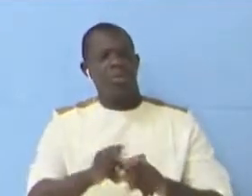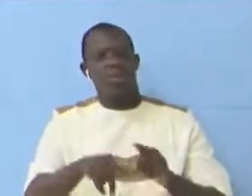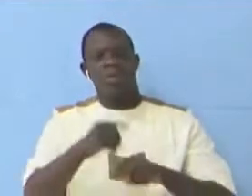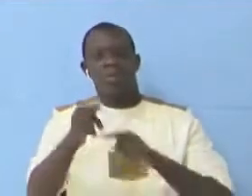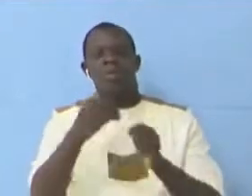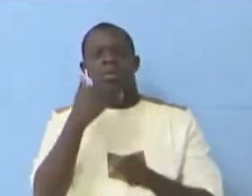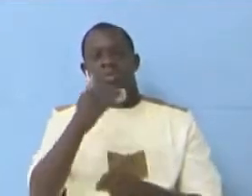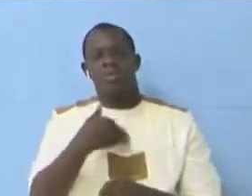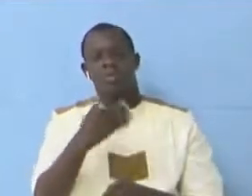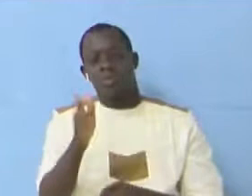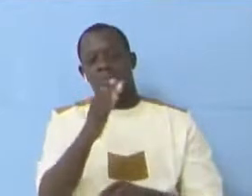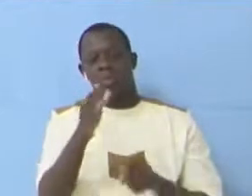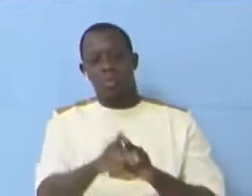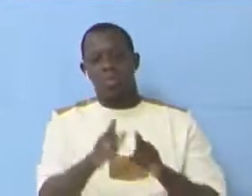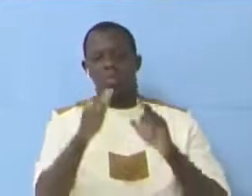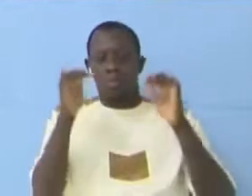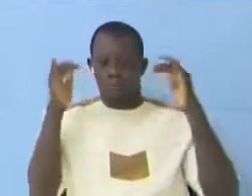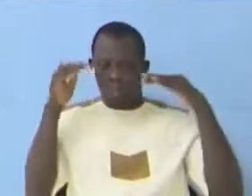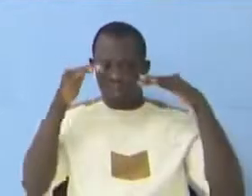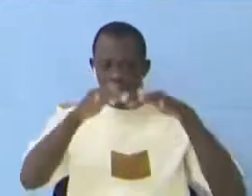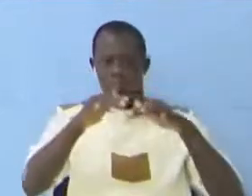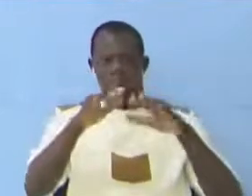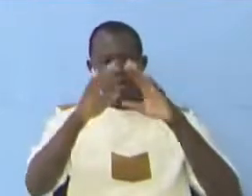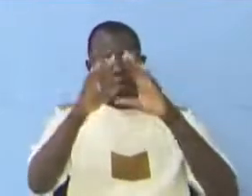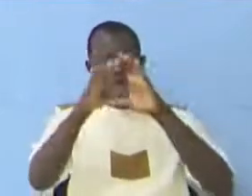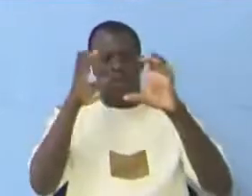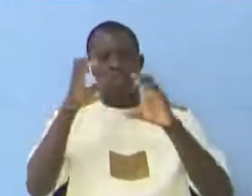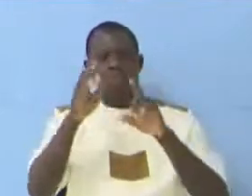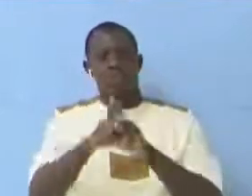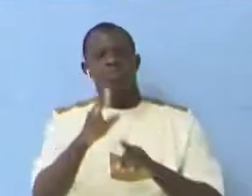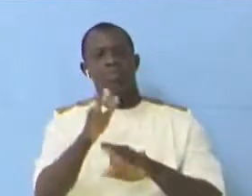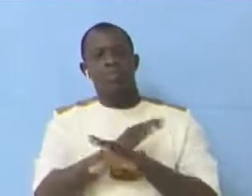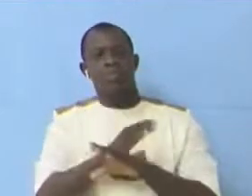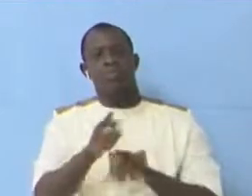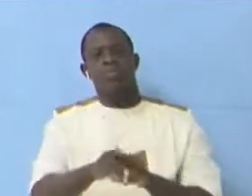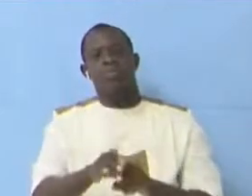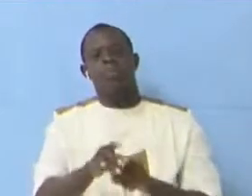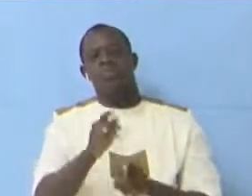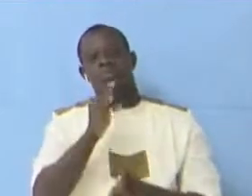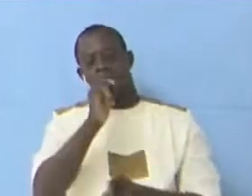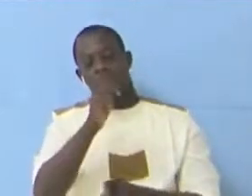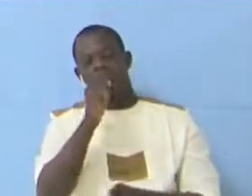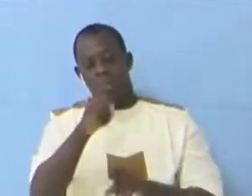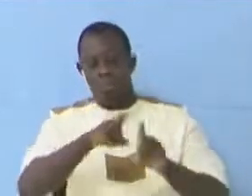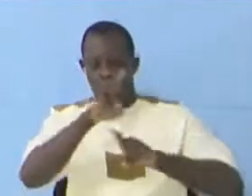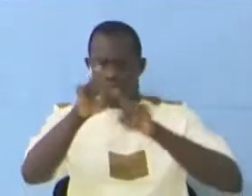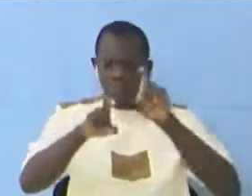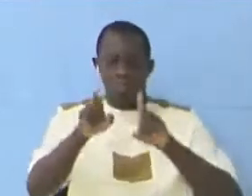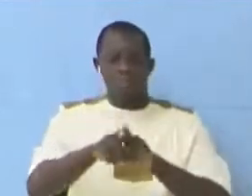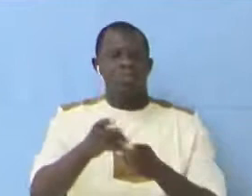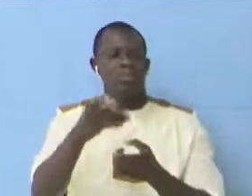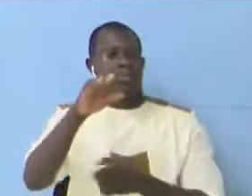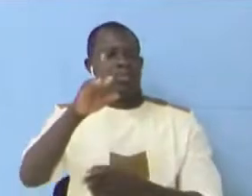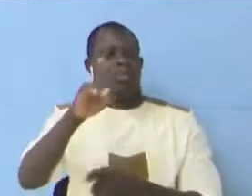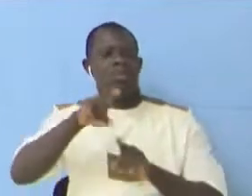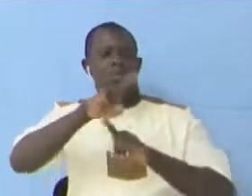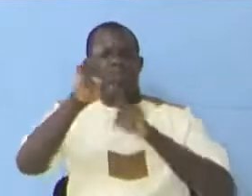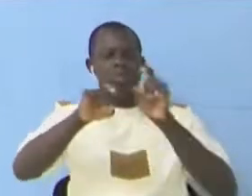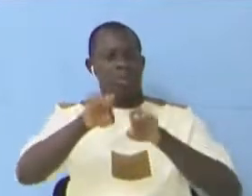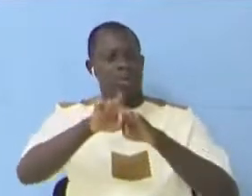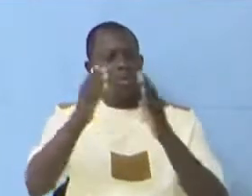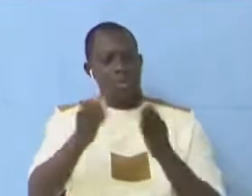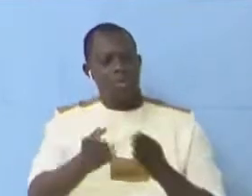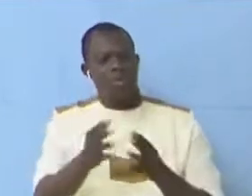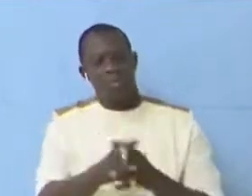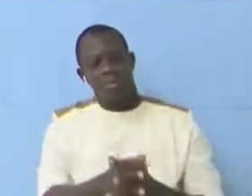lañ wax ne ma dem ci conference hall bi. I was interviewed by the panel. Ci lañ ma laaj di panel boobu.